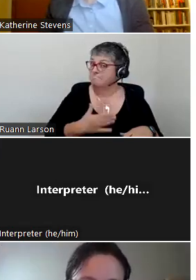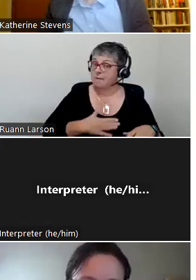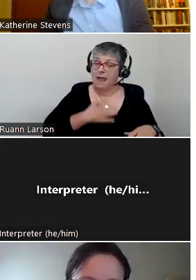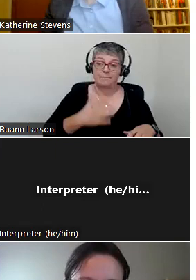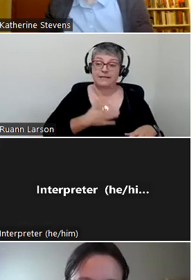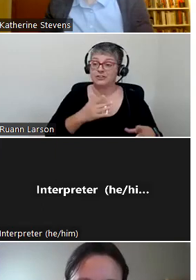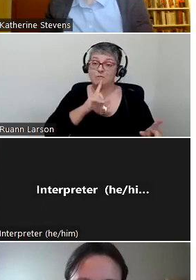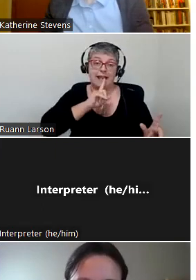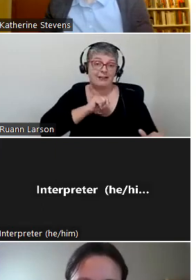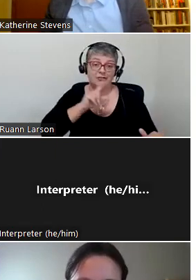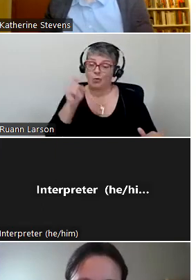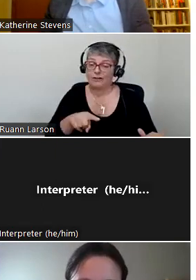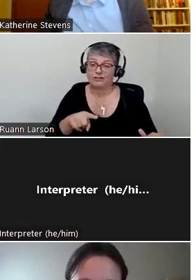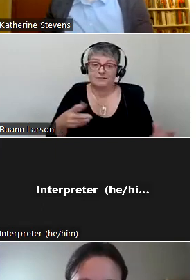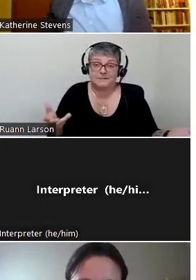some questions now.